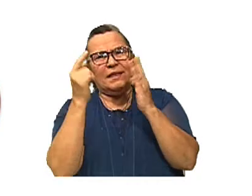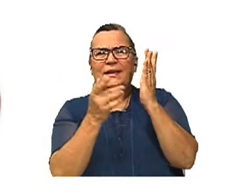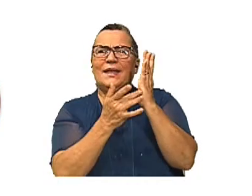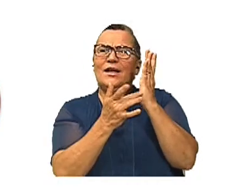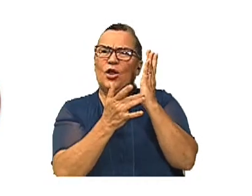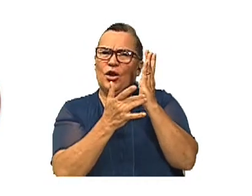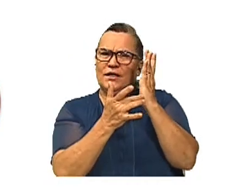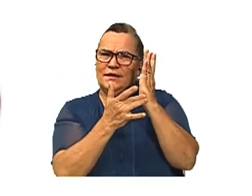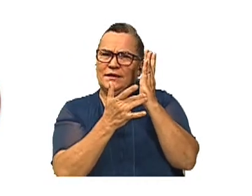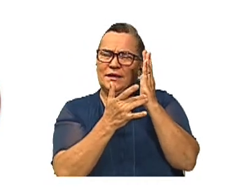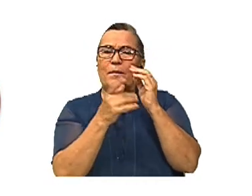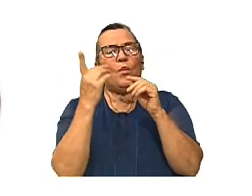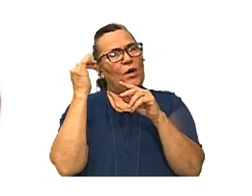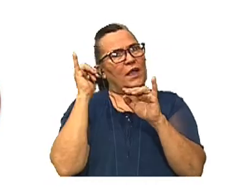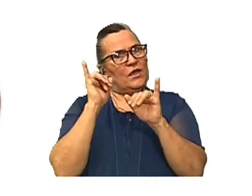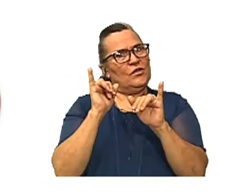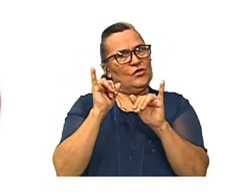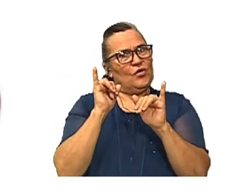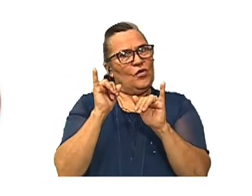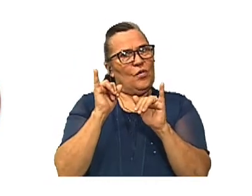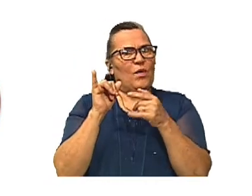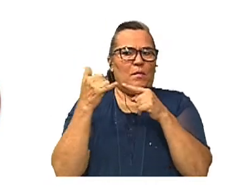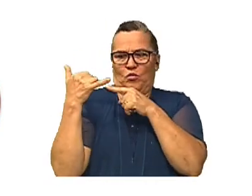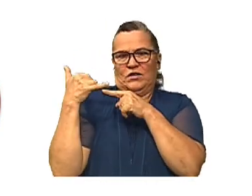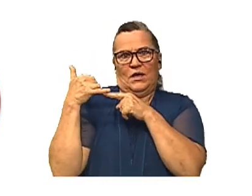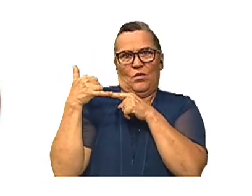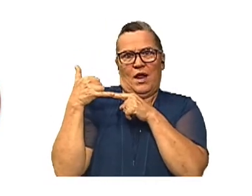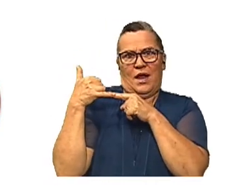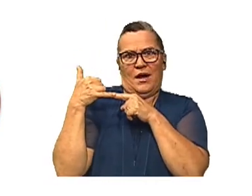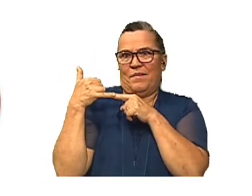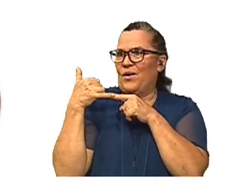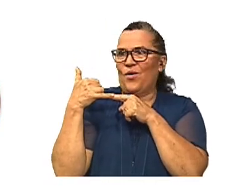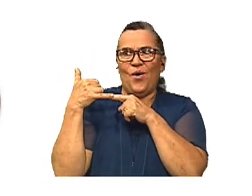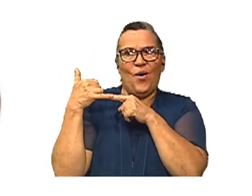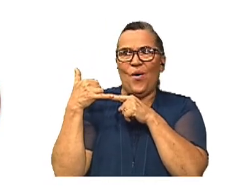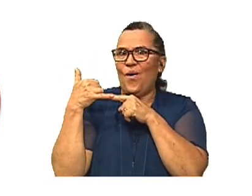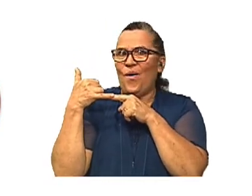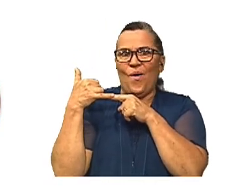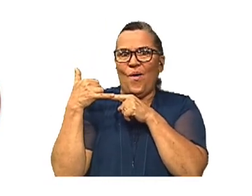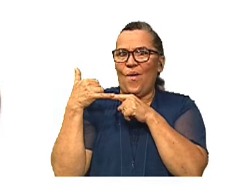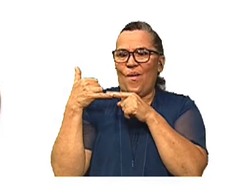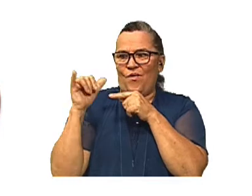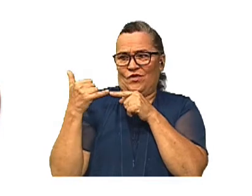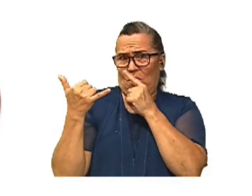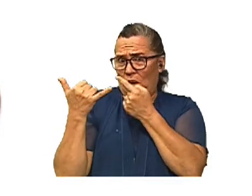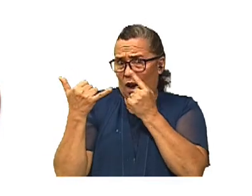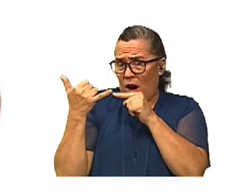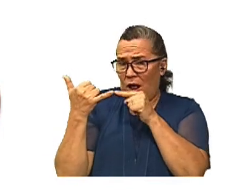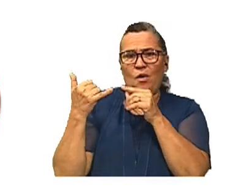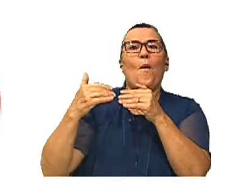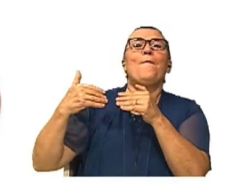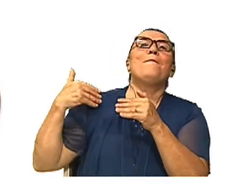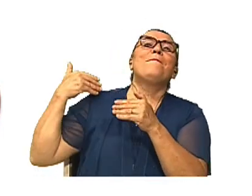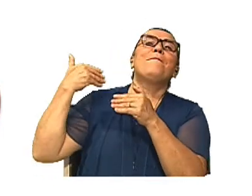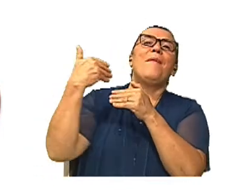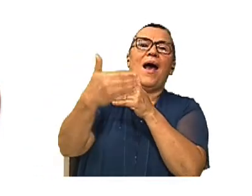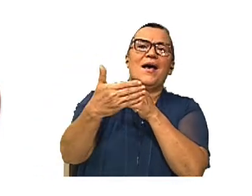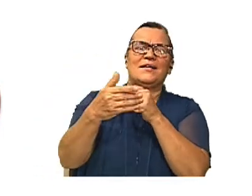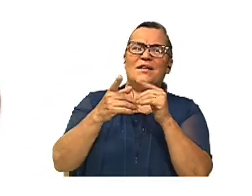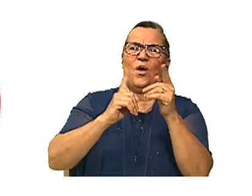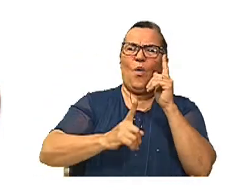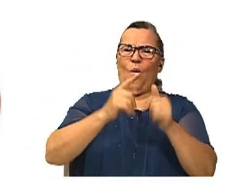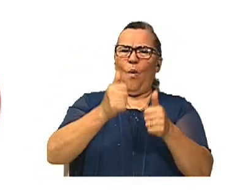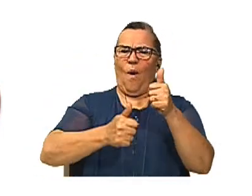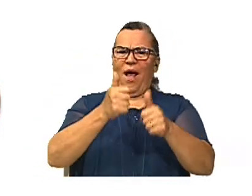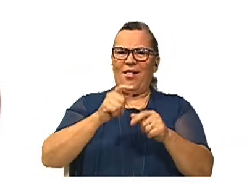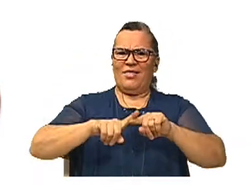we just think that this is a cell phone, right? But no, it goes beyond. What's the difference between science